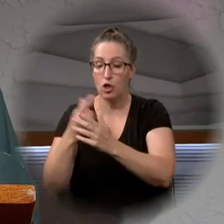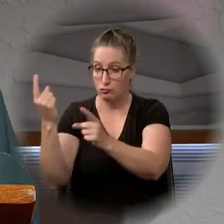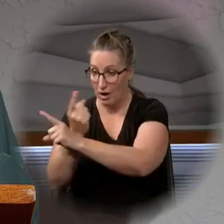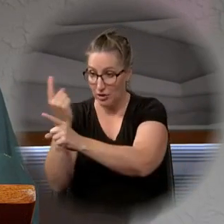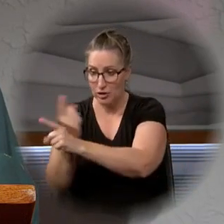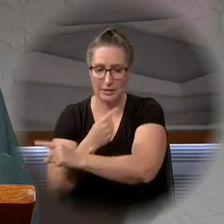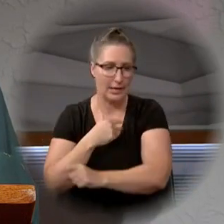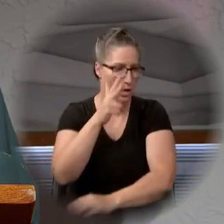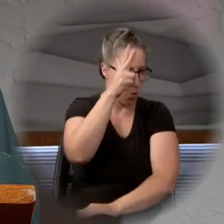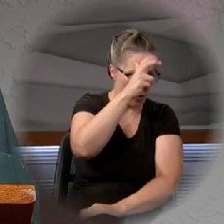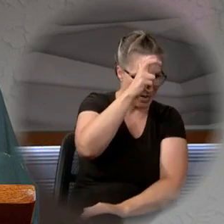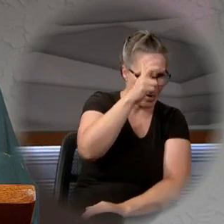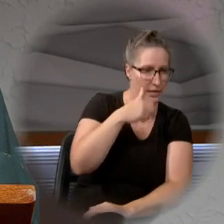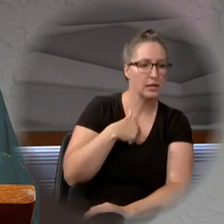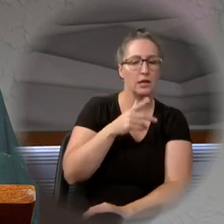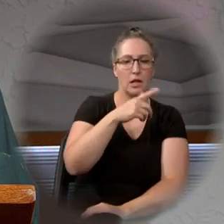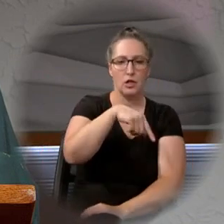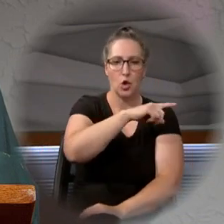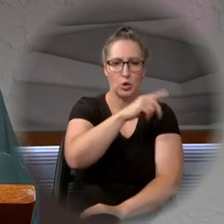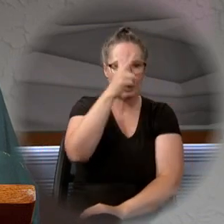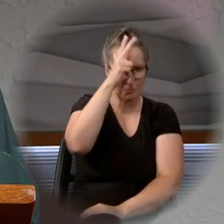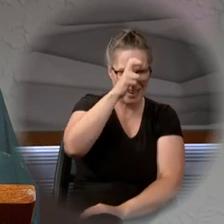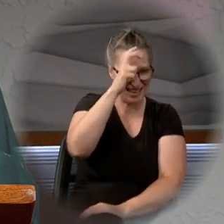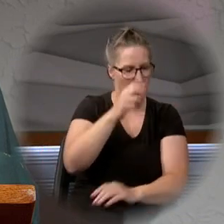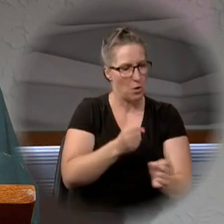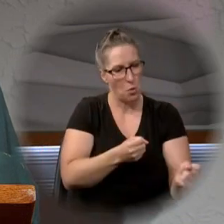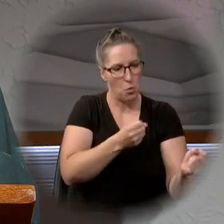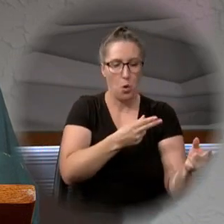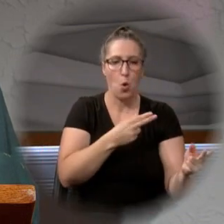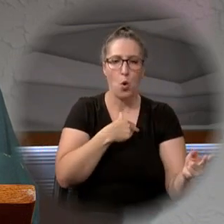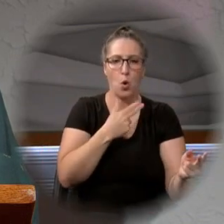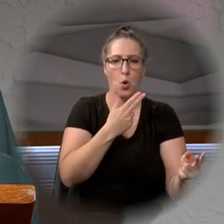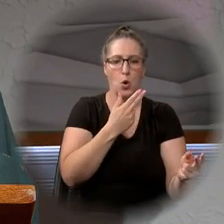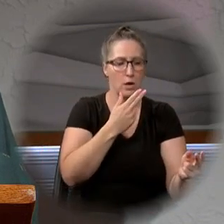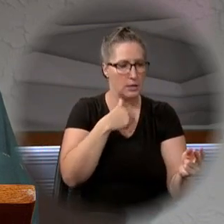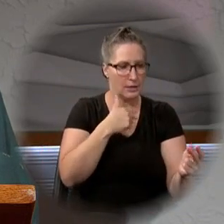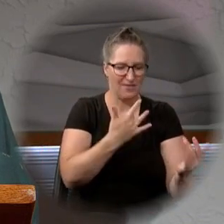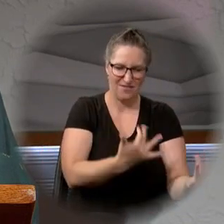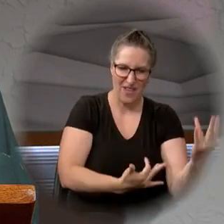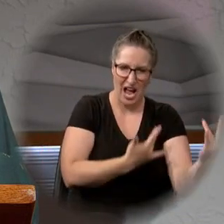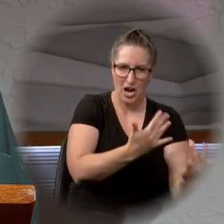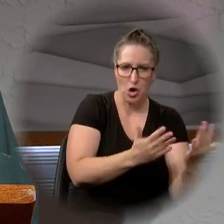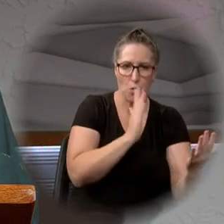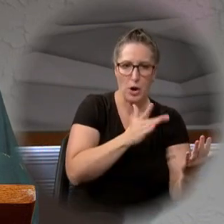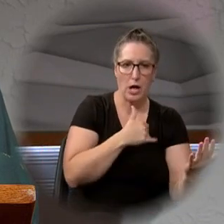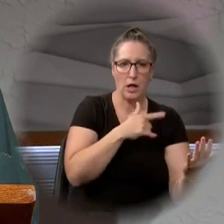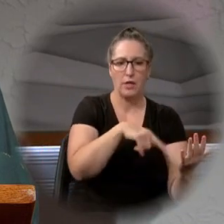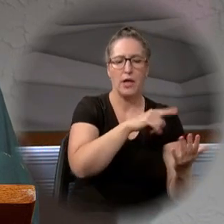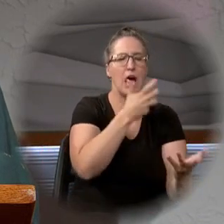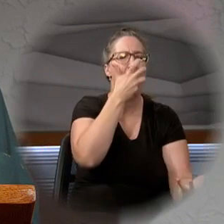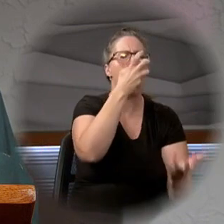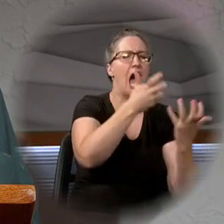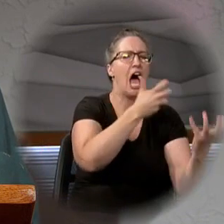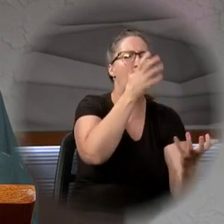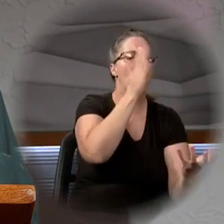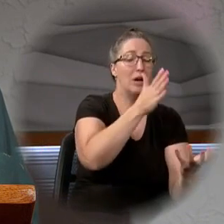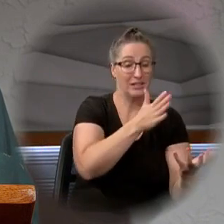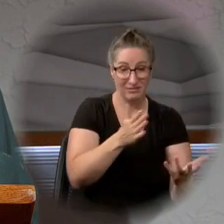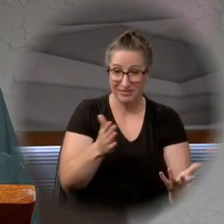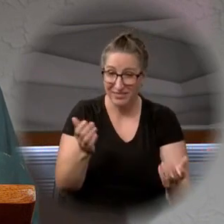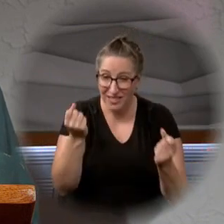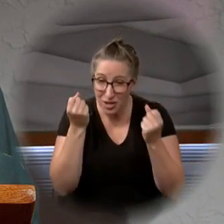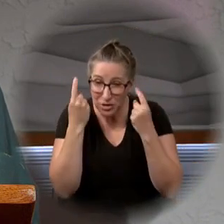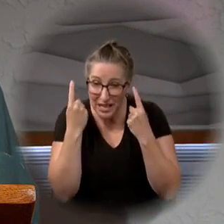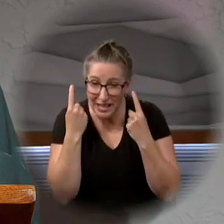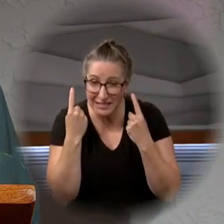righteous and throw them into the fiery furnace, where there will be wailing and grinding of teeth." Do you understand all